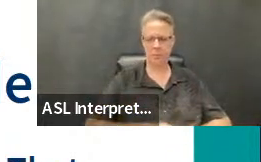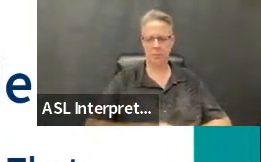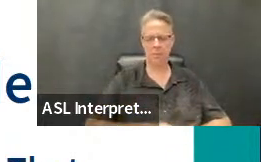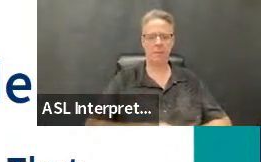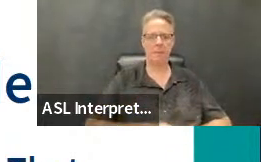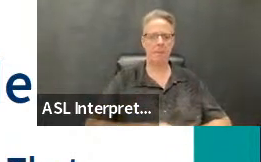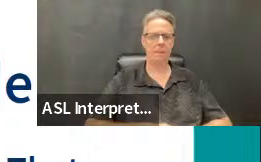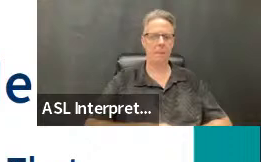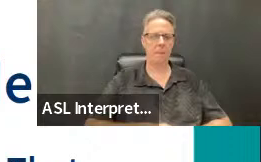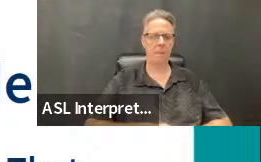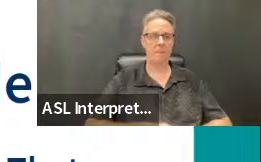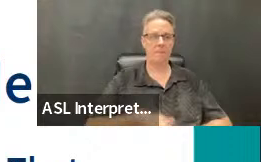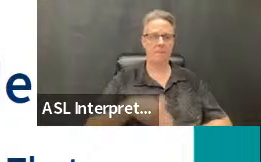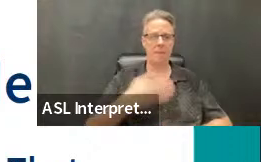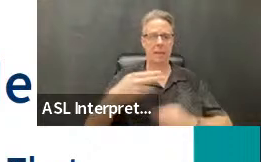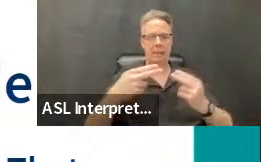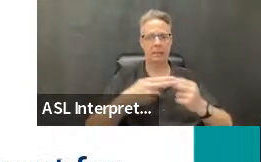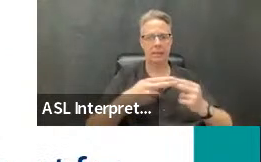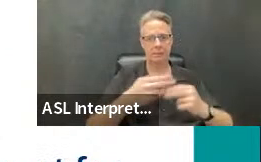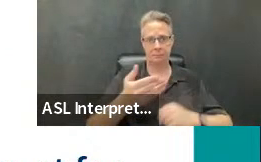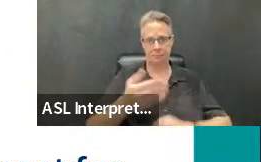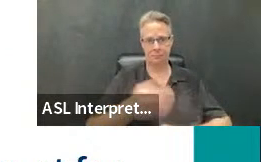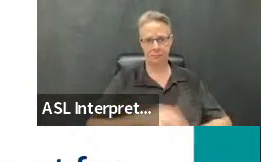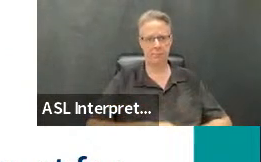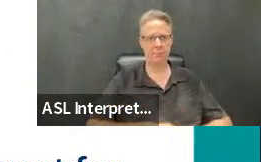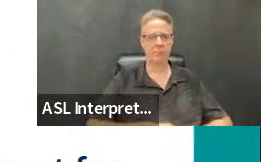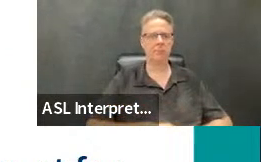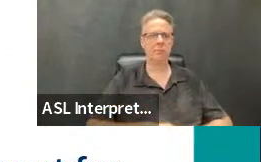All right, next slide, please.